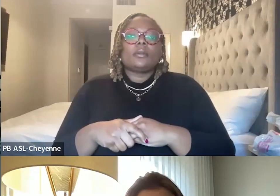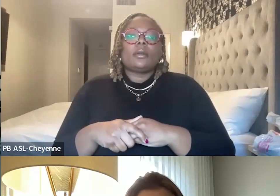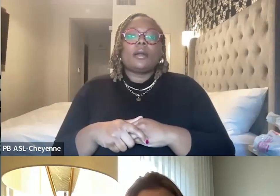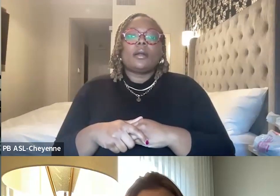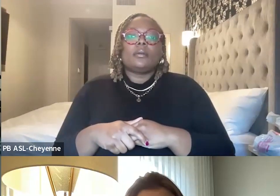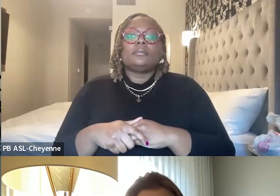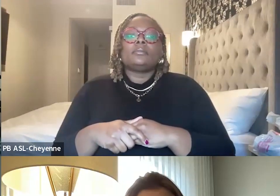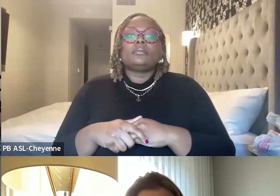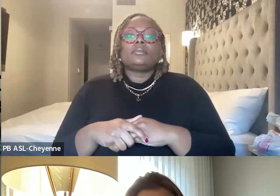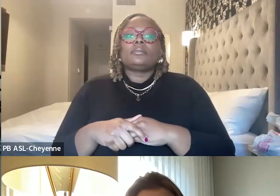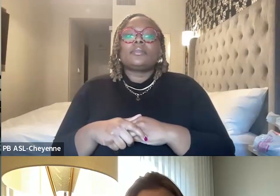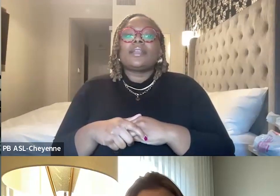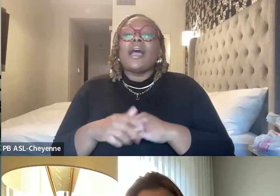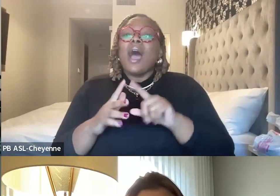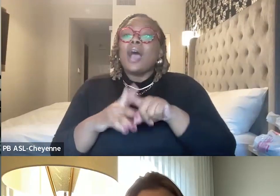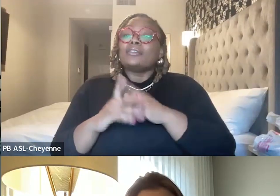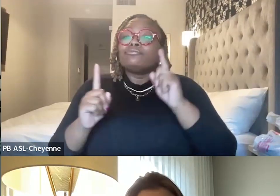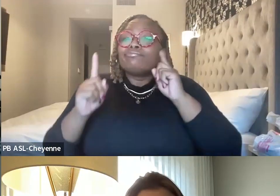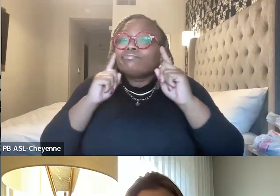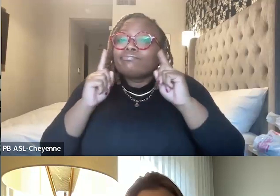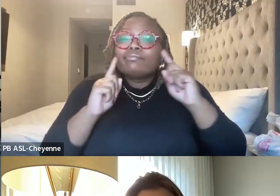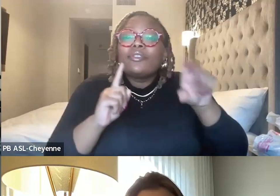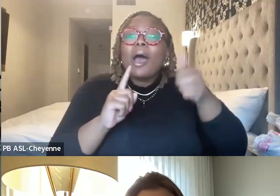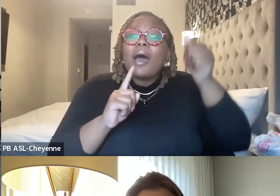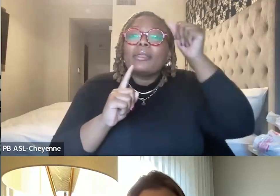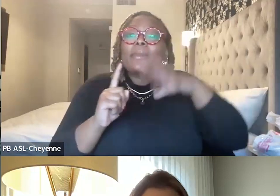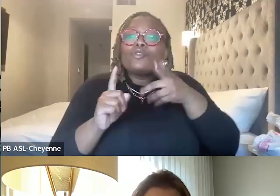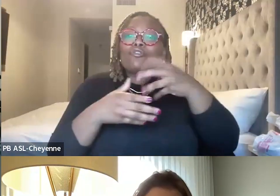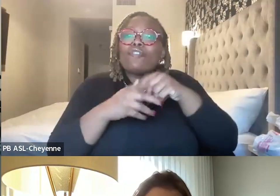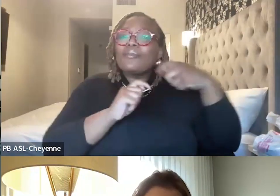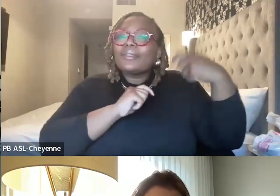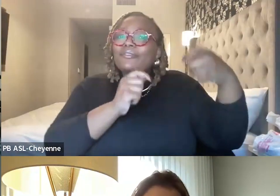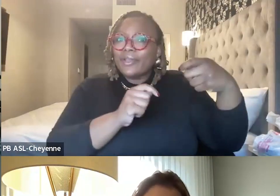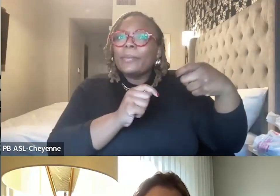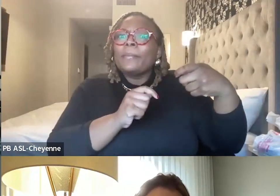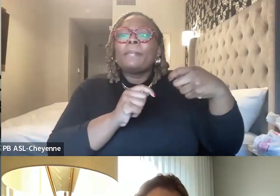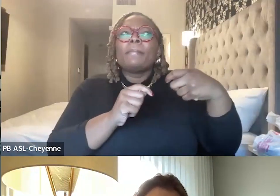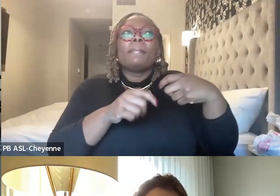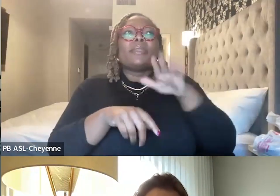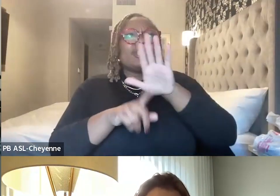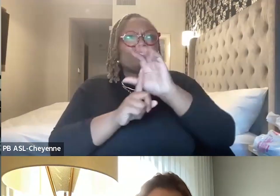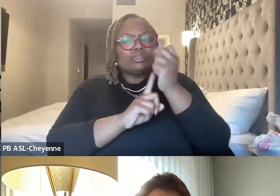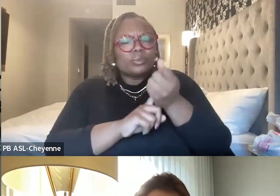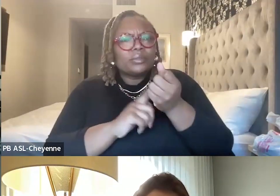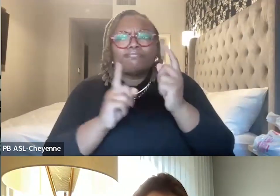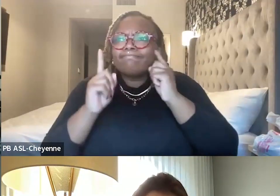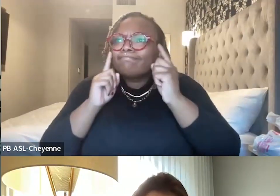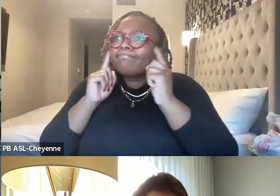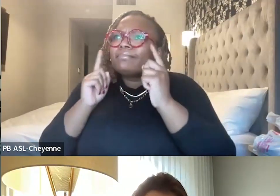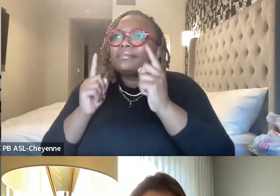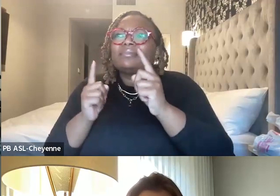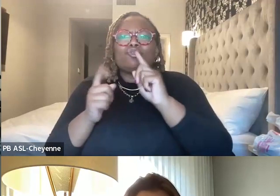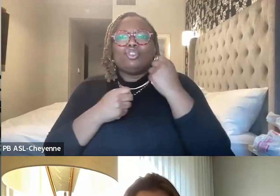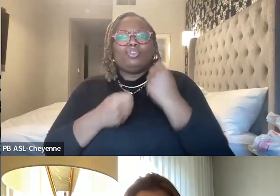from a lot of other men that were in the screenings that we had in festivals until now, and was really